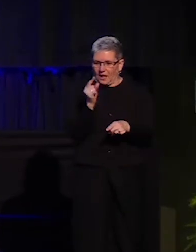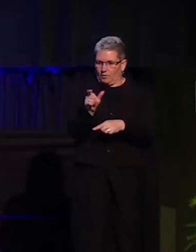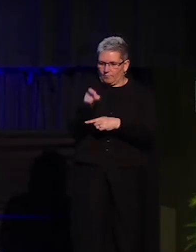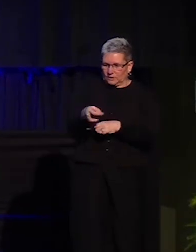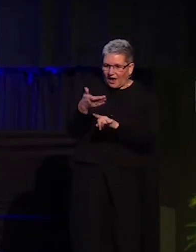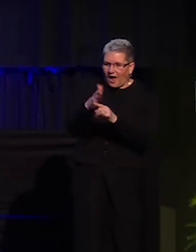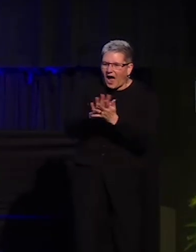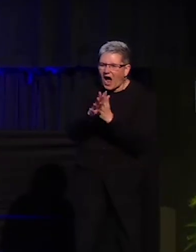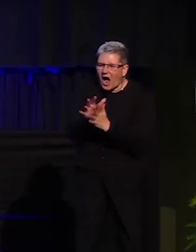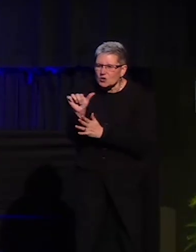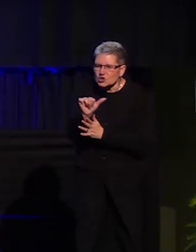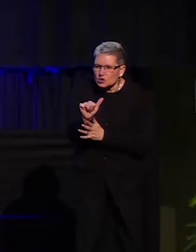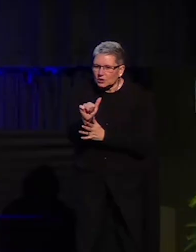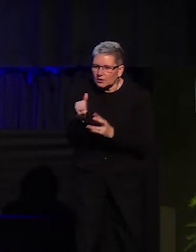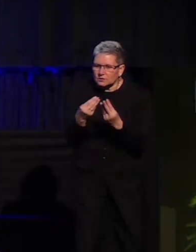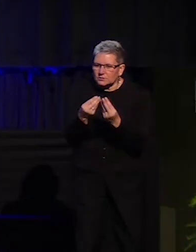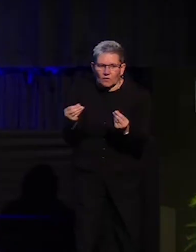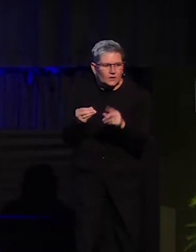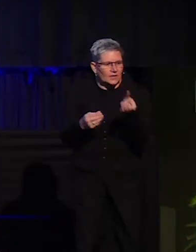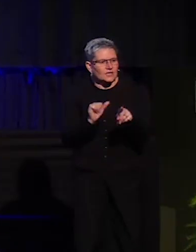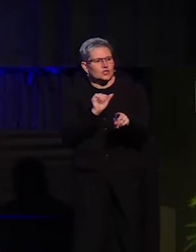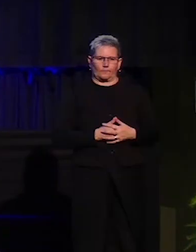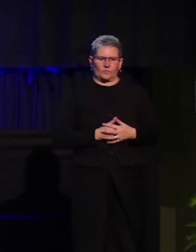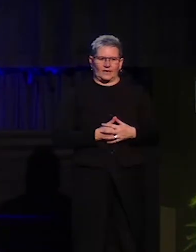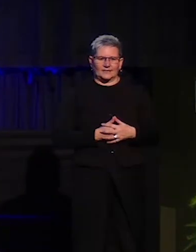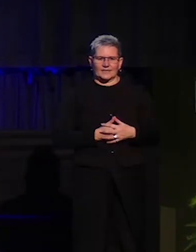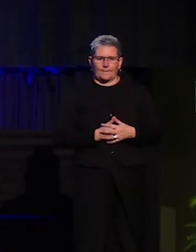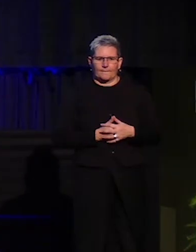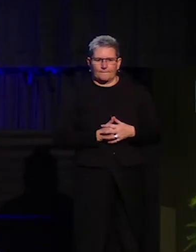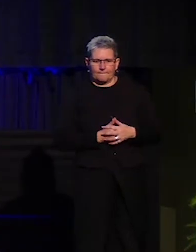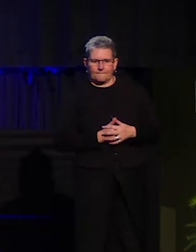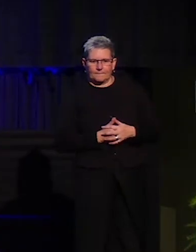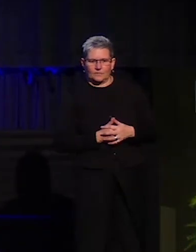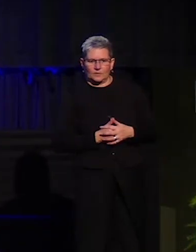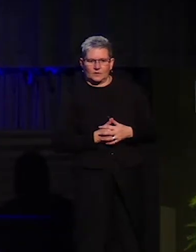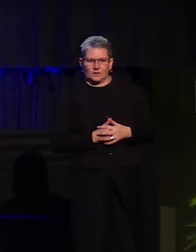so how should I do this? No, not their job, that's yours. So